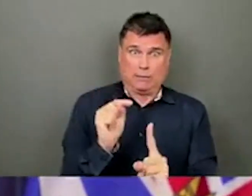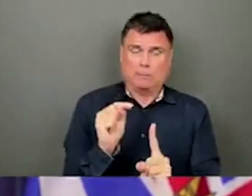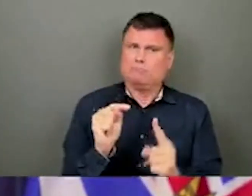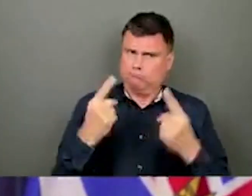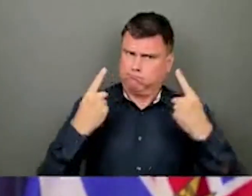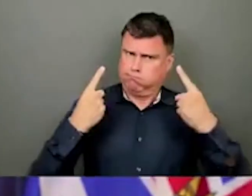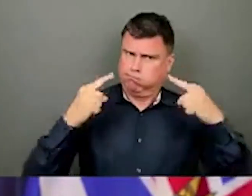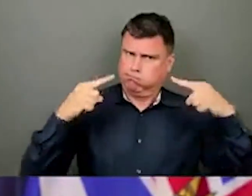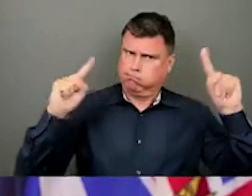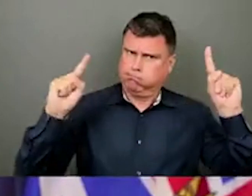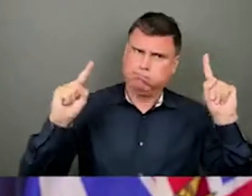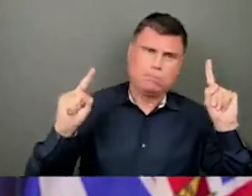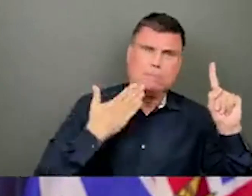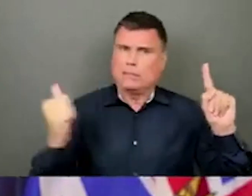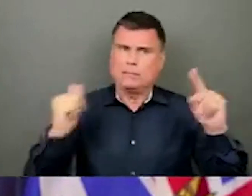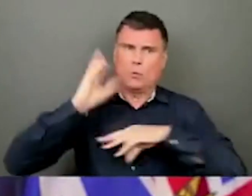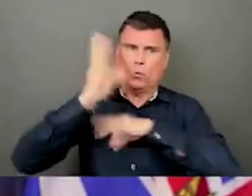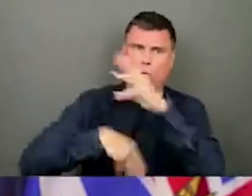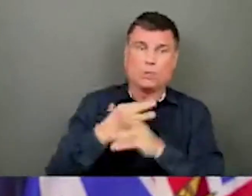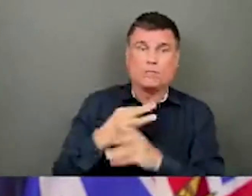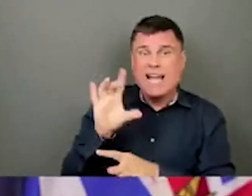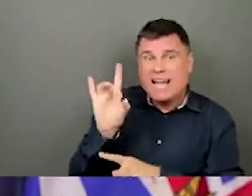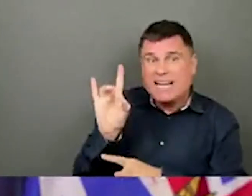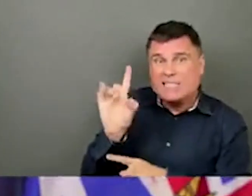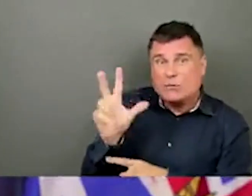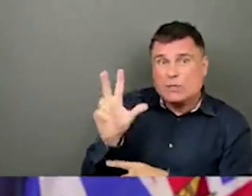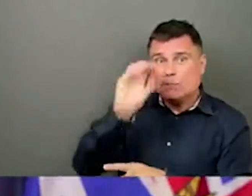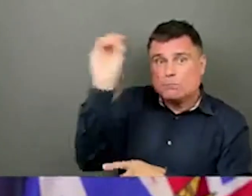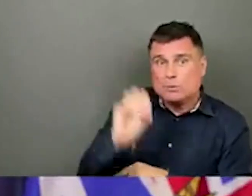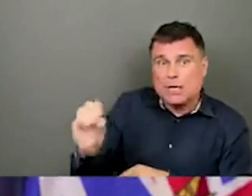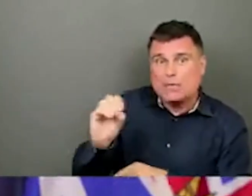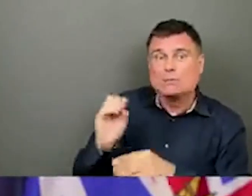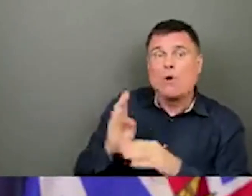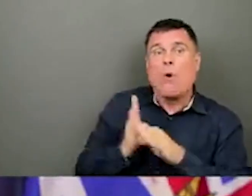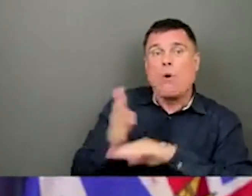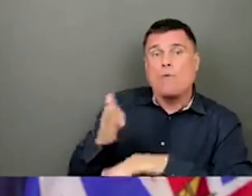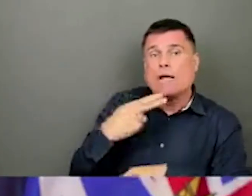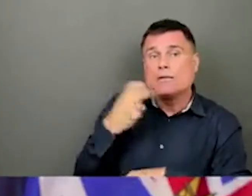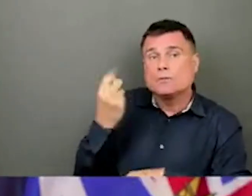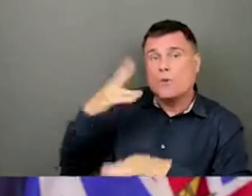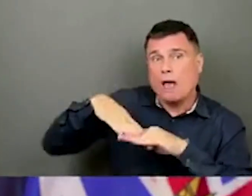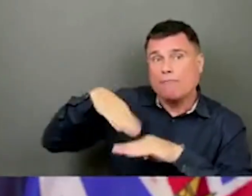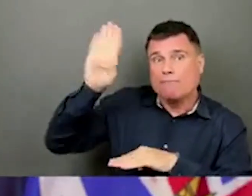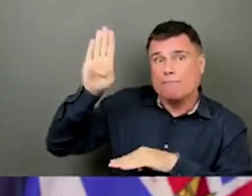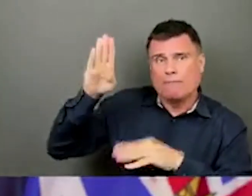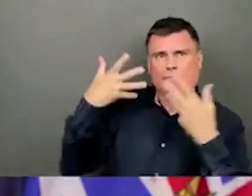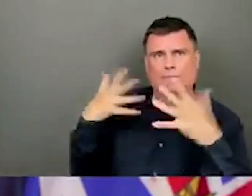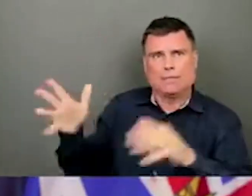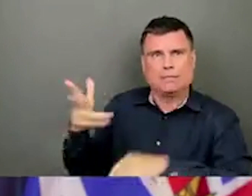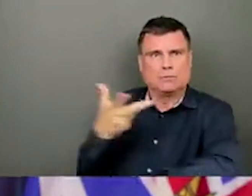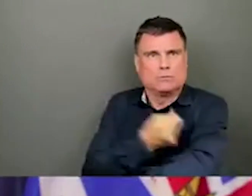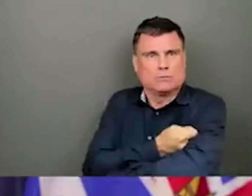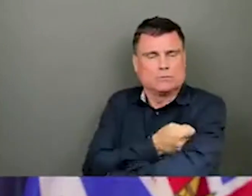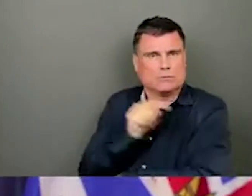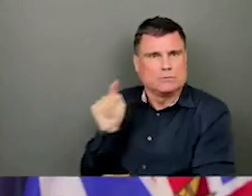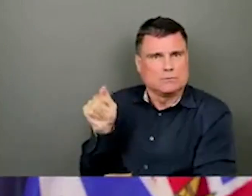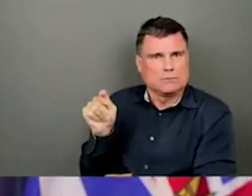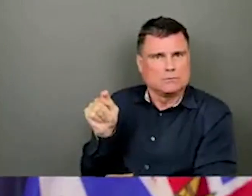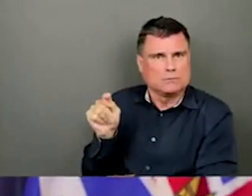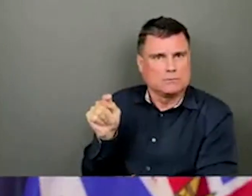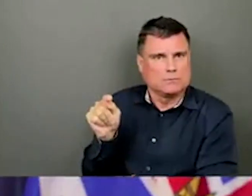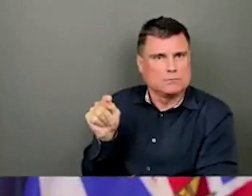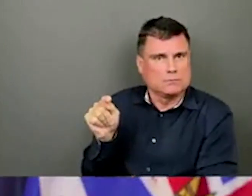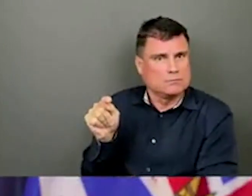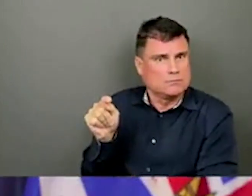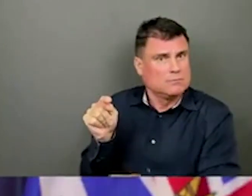world. 83.2% of all those over 12, all those 12 and over, those eligible to be vaccinated have been vaccinated.